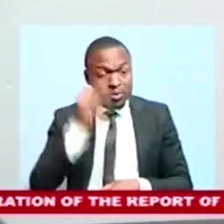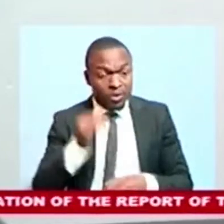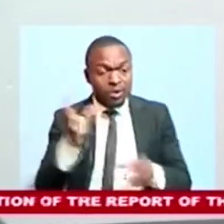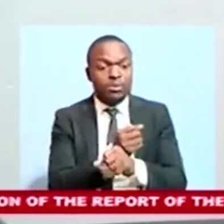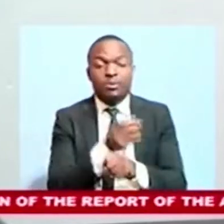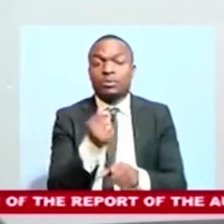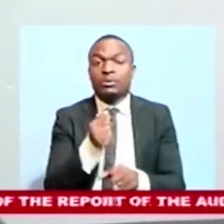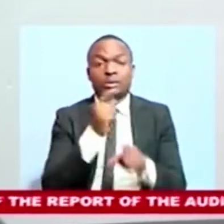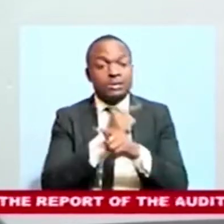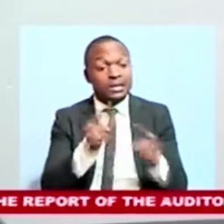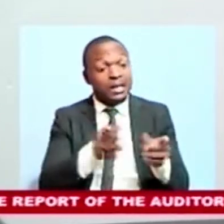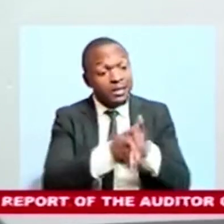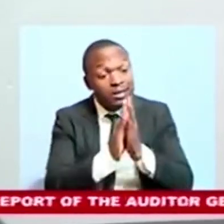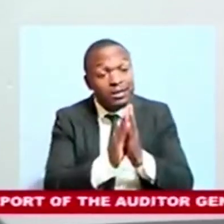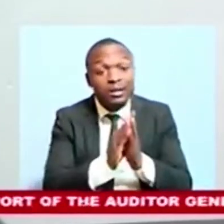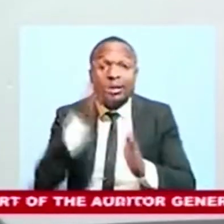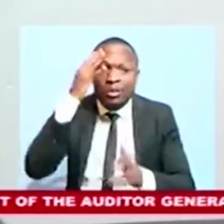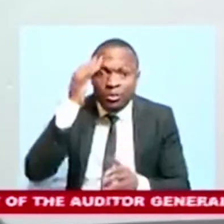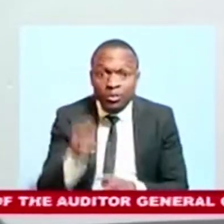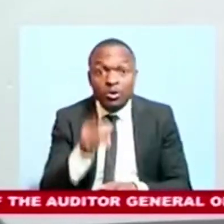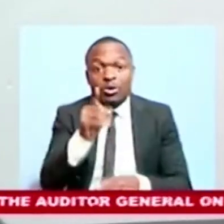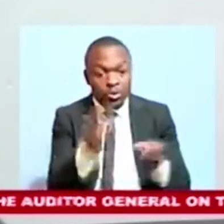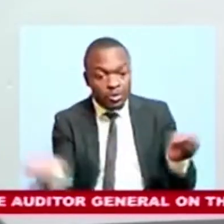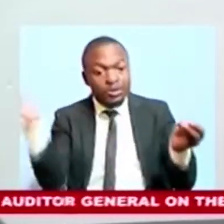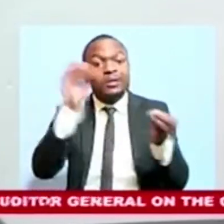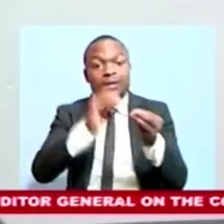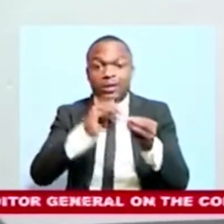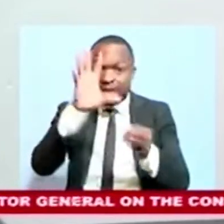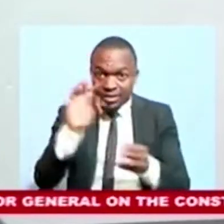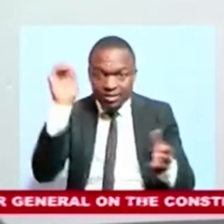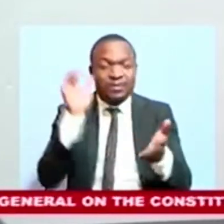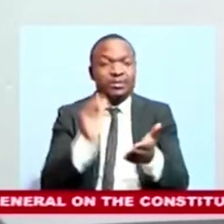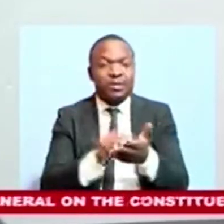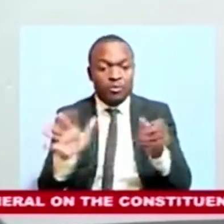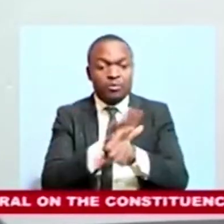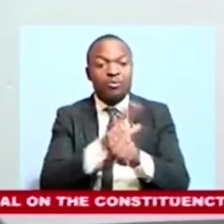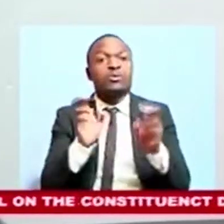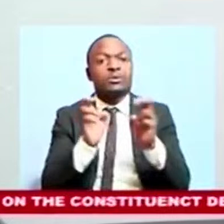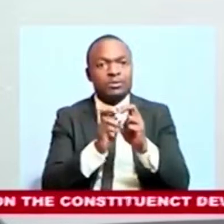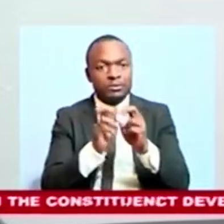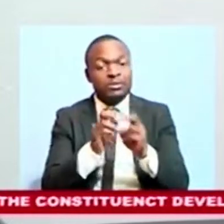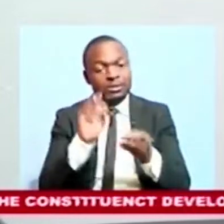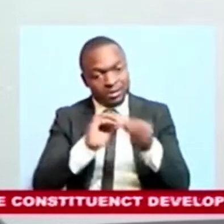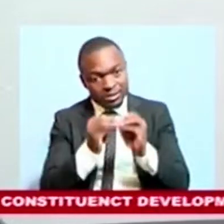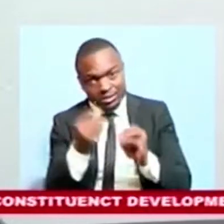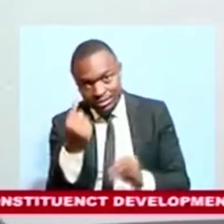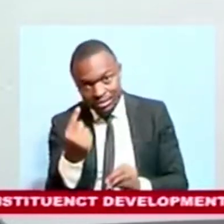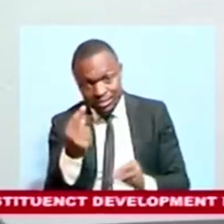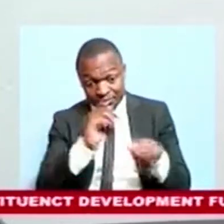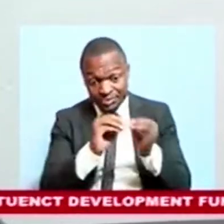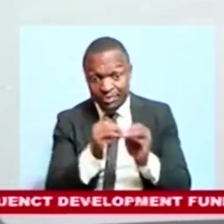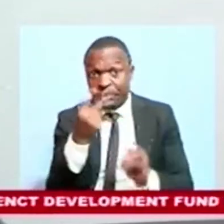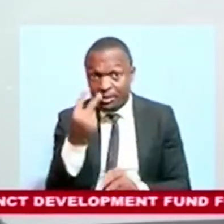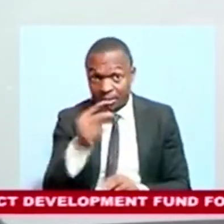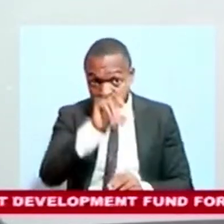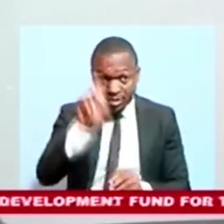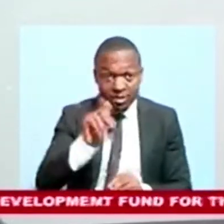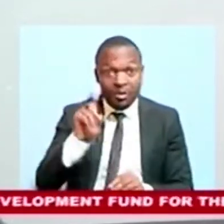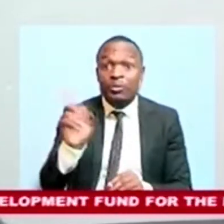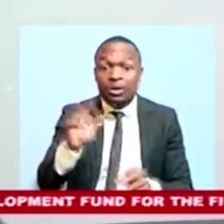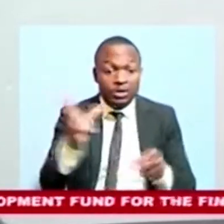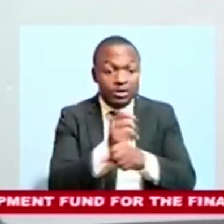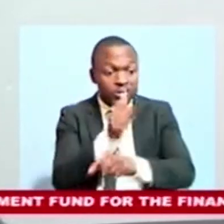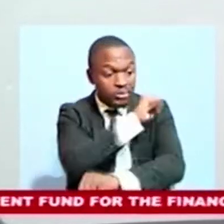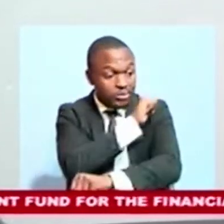just asking, why did you add 50,000 on a full contract? That is number 1. Number 2, why did you get the